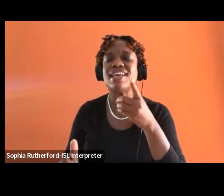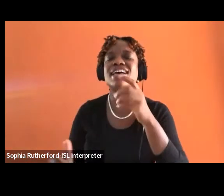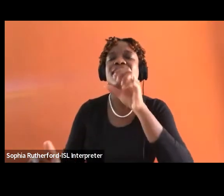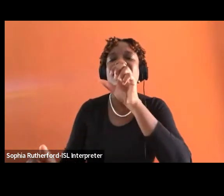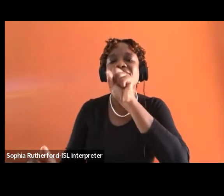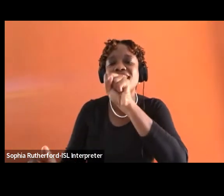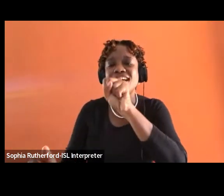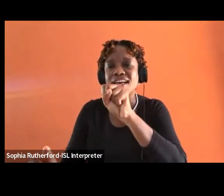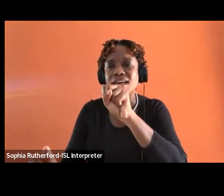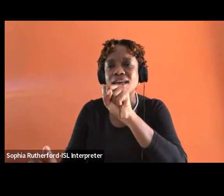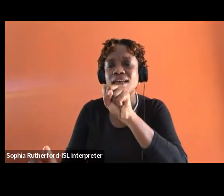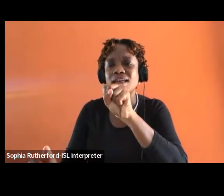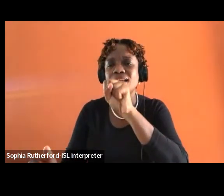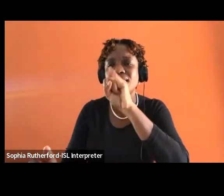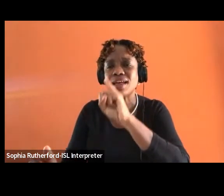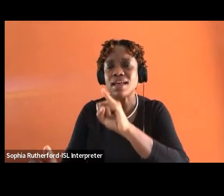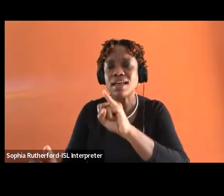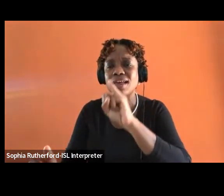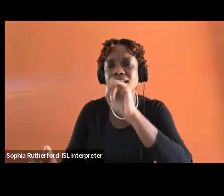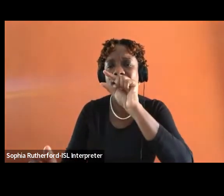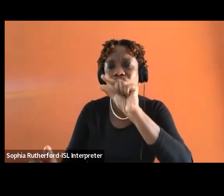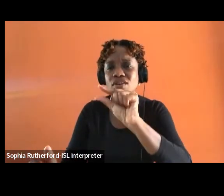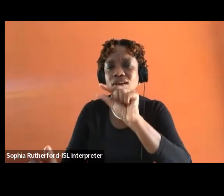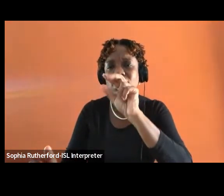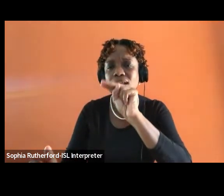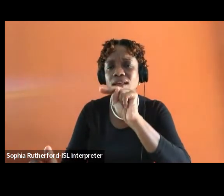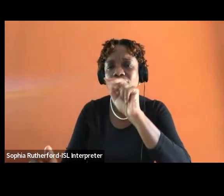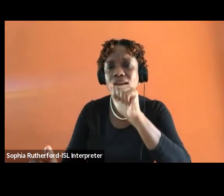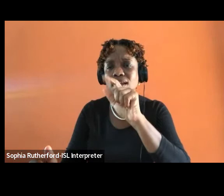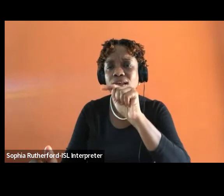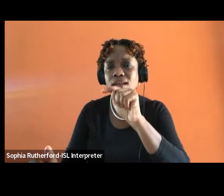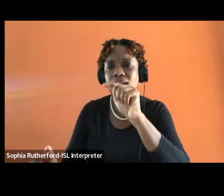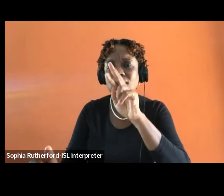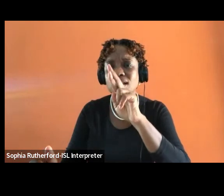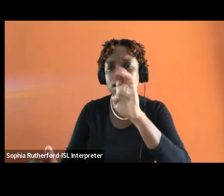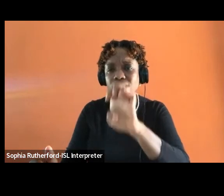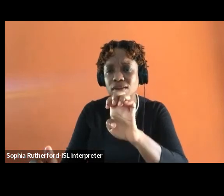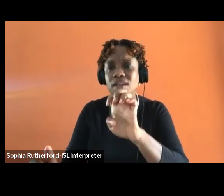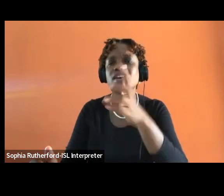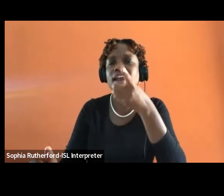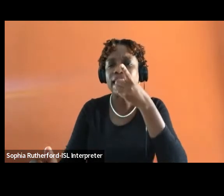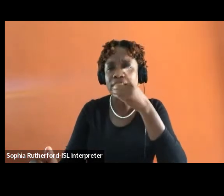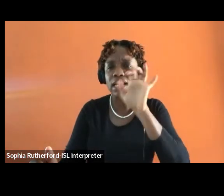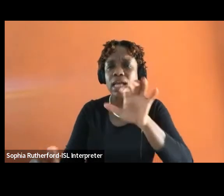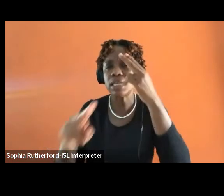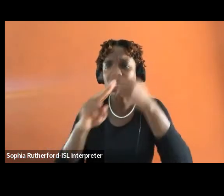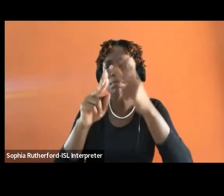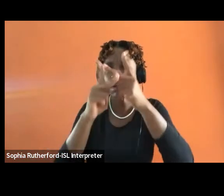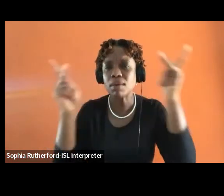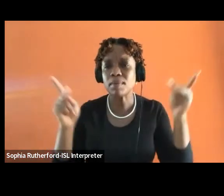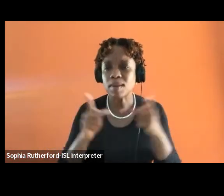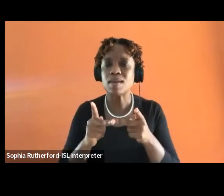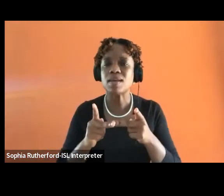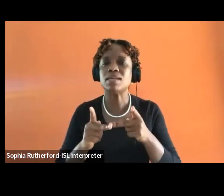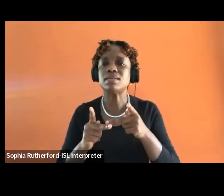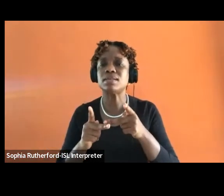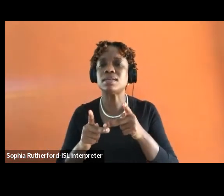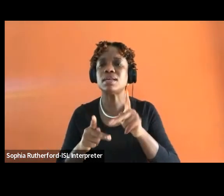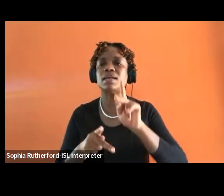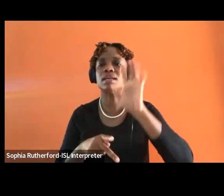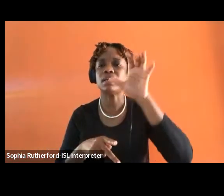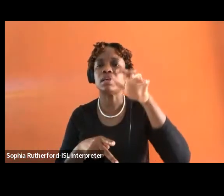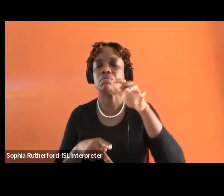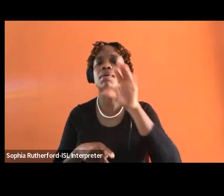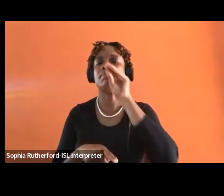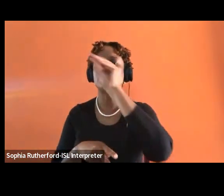That's the name Signature. of Signature is the Okay. name of it. They're Signature located. dental. Yeah, they're located there. I had sent it to you in the